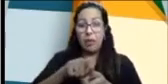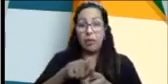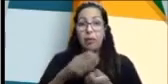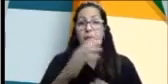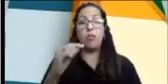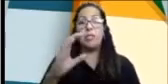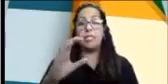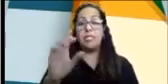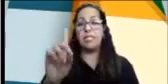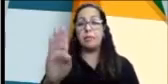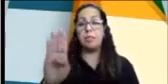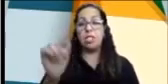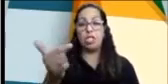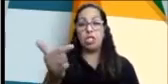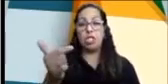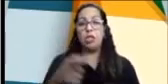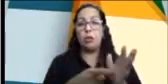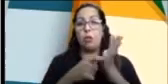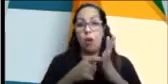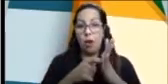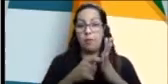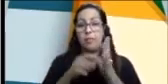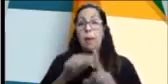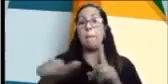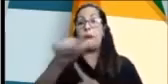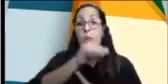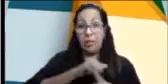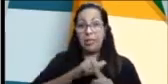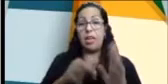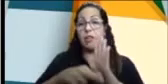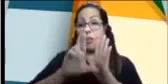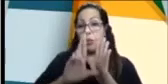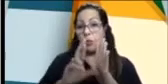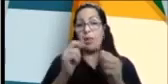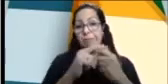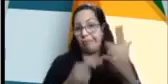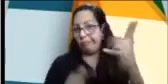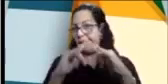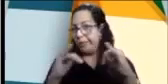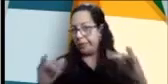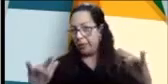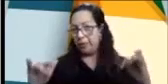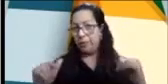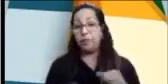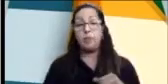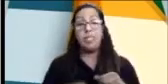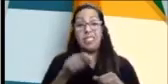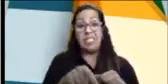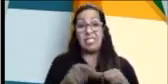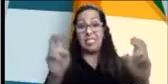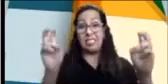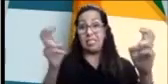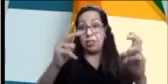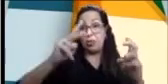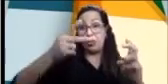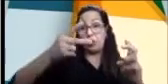CDBG-DR requirements, environmental review requirements, etc. So this task 2 ends up